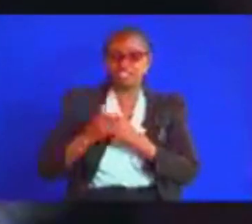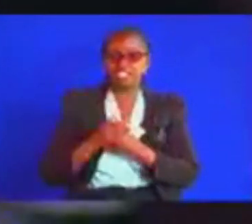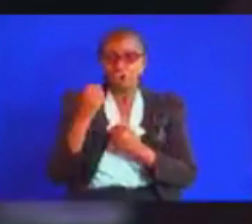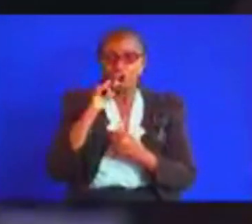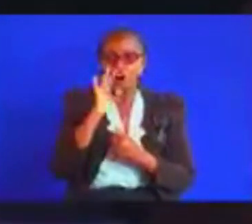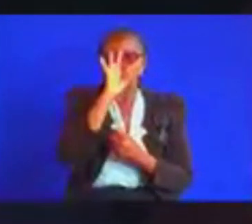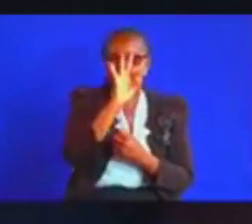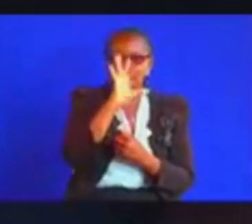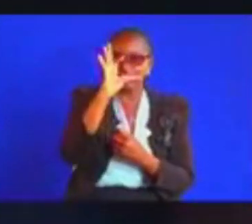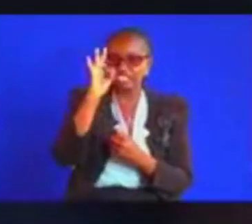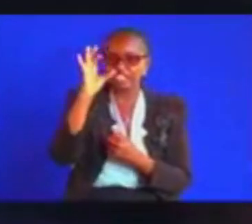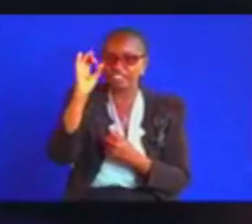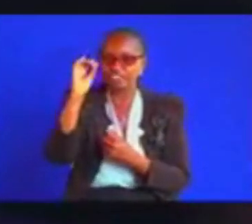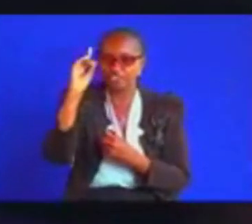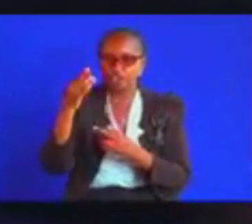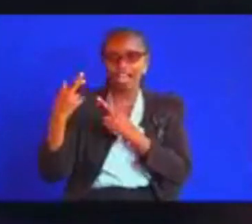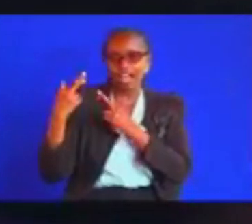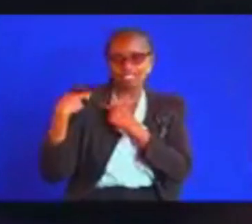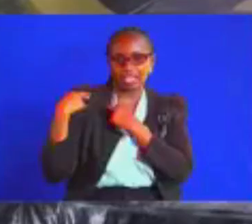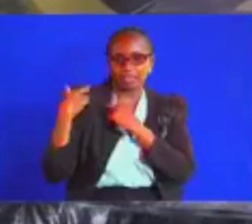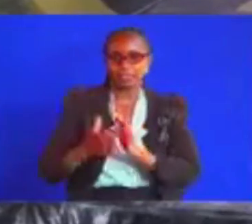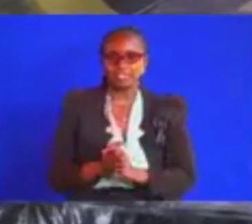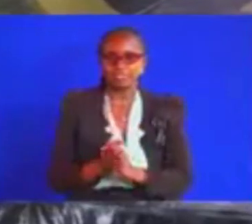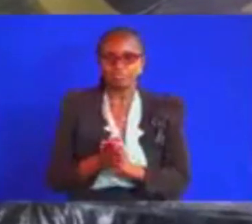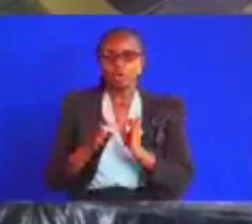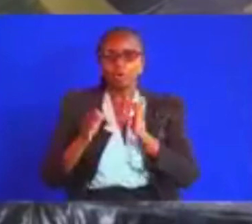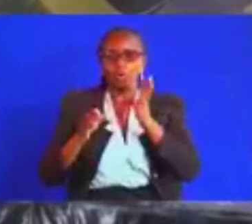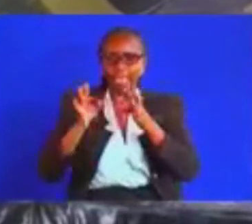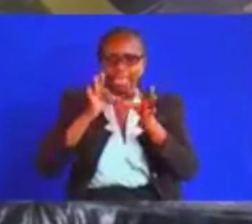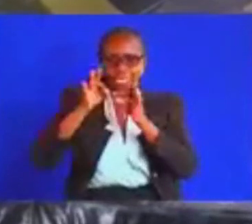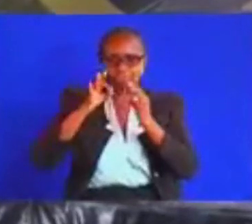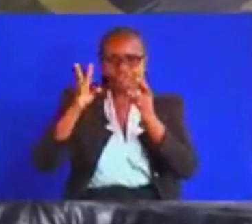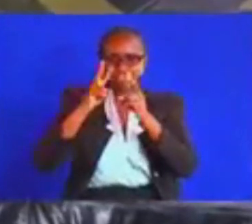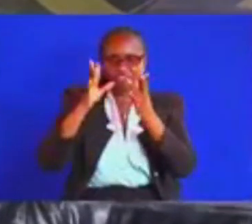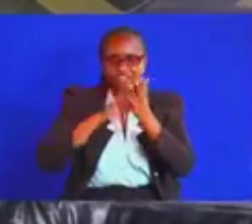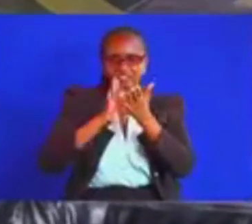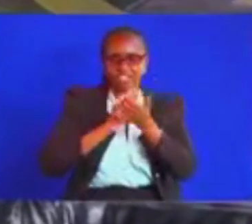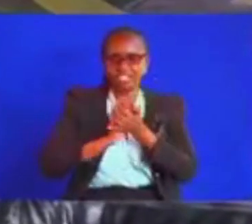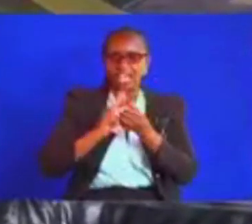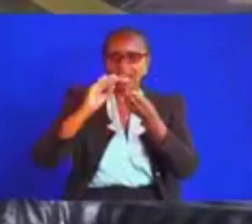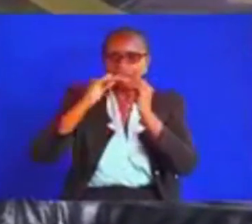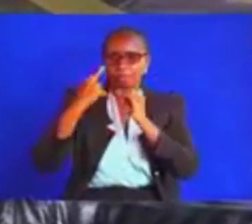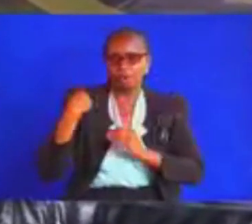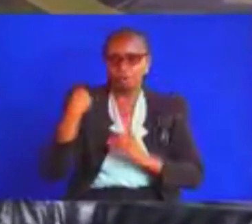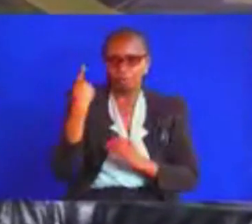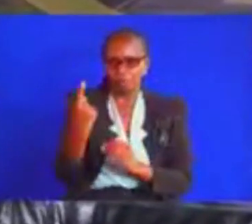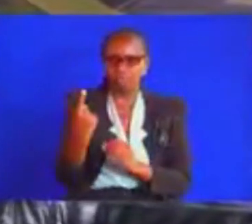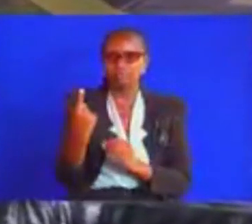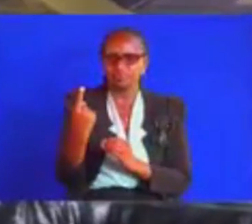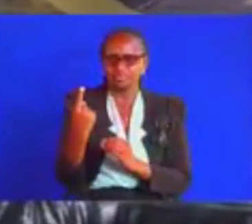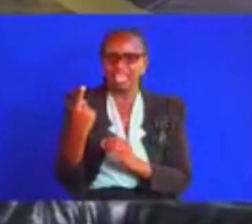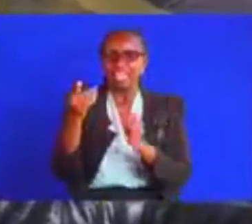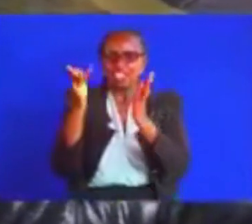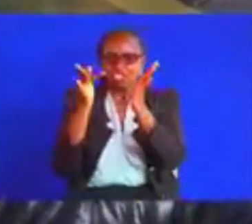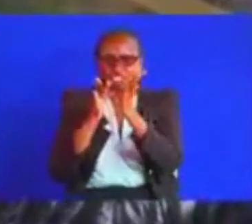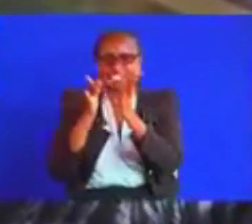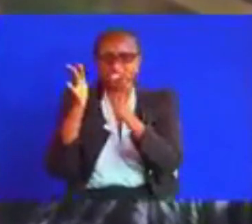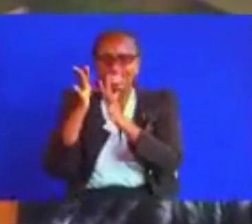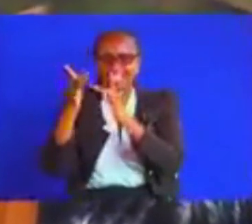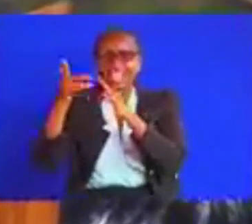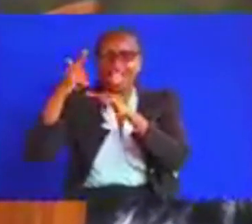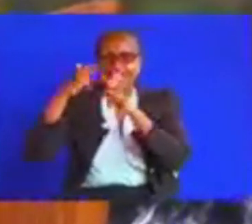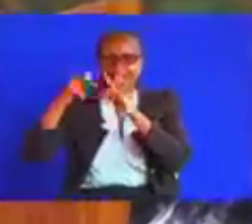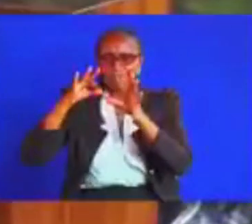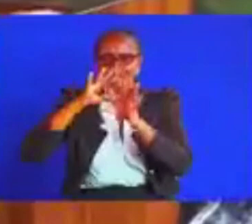assignment. I would just give it to us very, very quickly. Number one, Jesus came as an